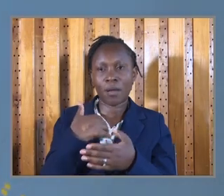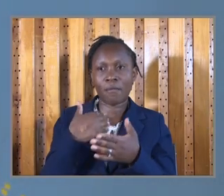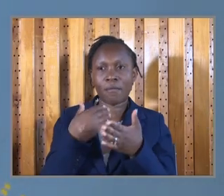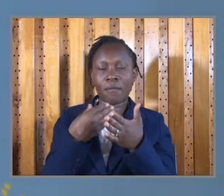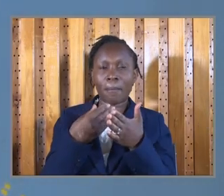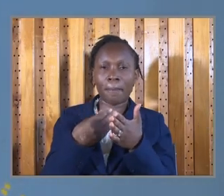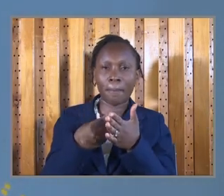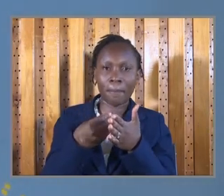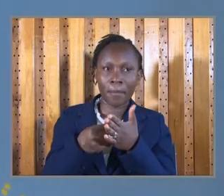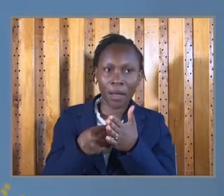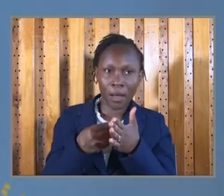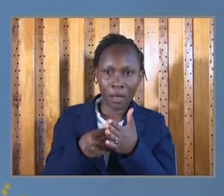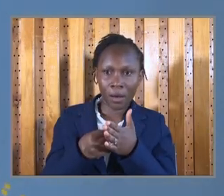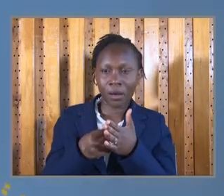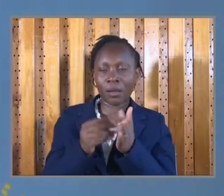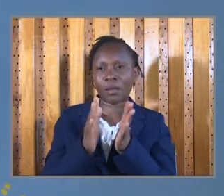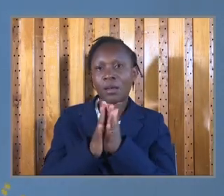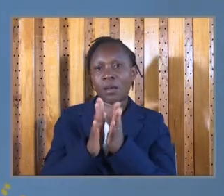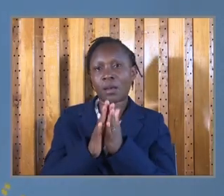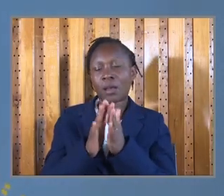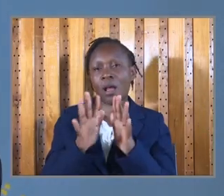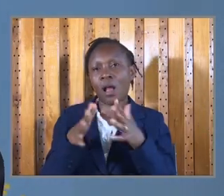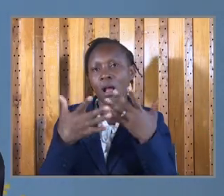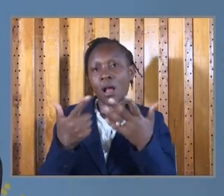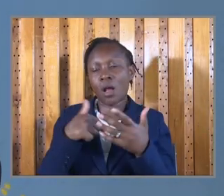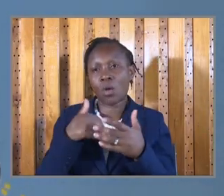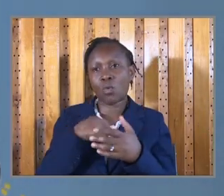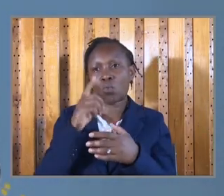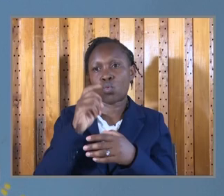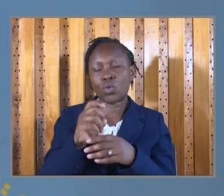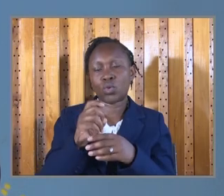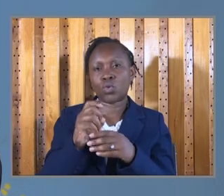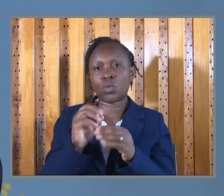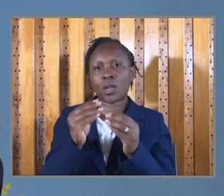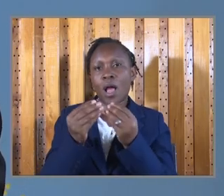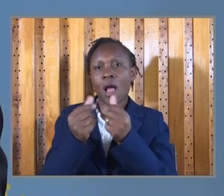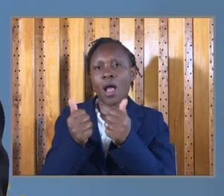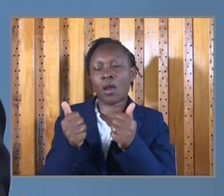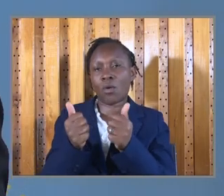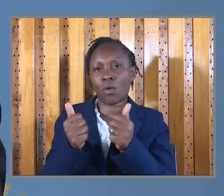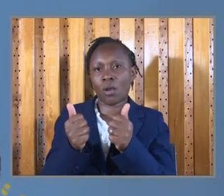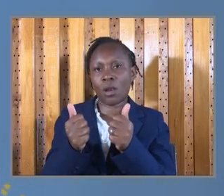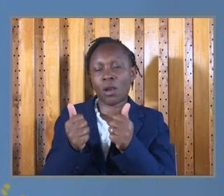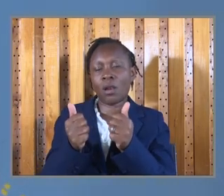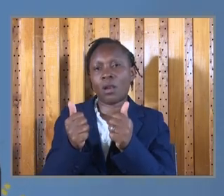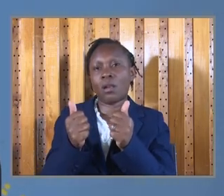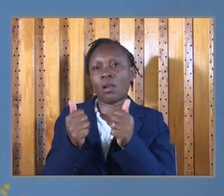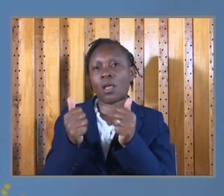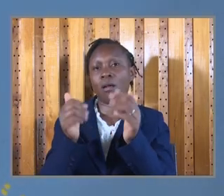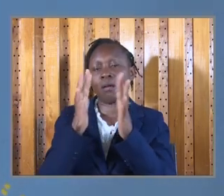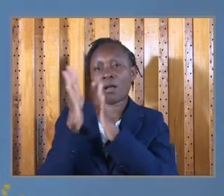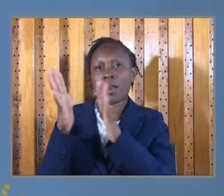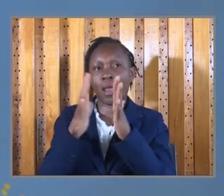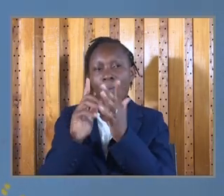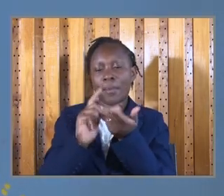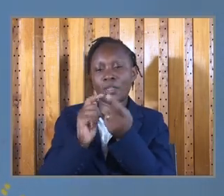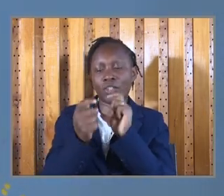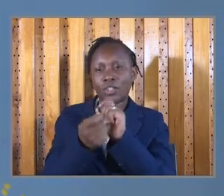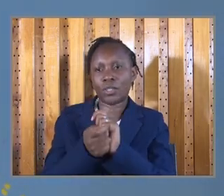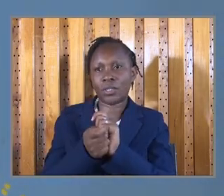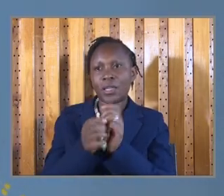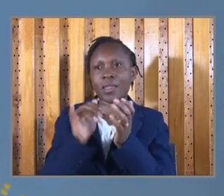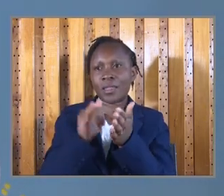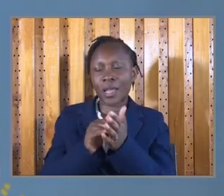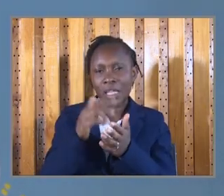issues, including on how we should tackle climate change, which has been the main reason for my visit